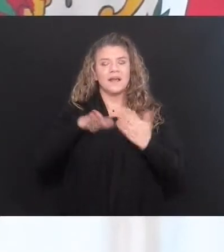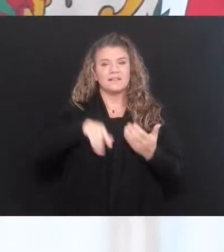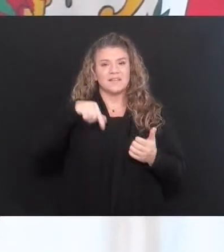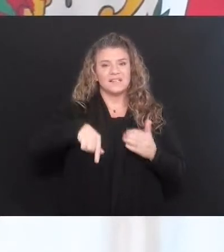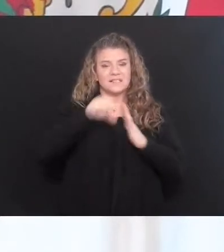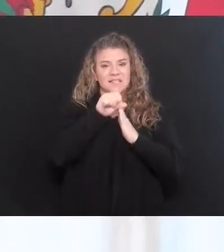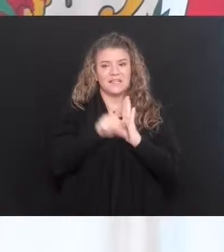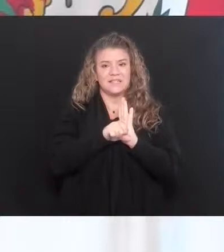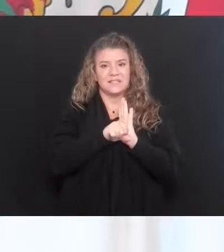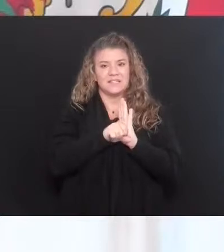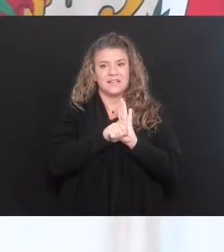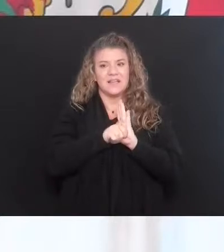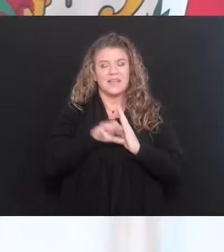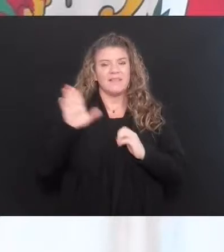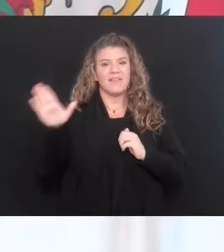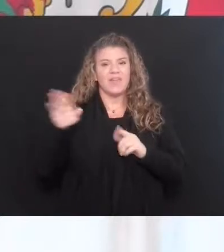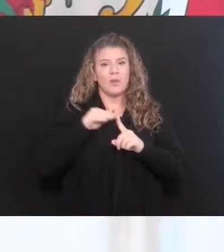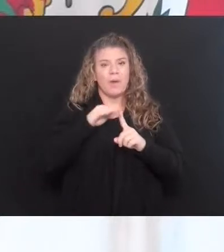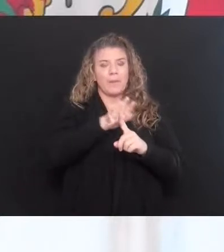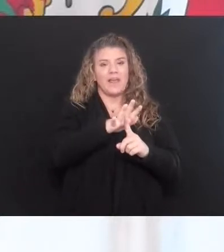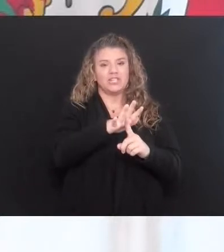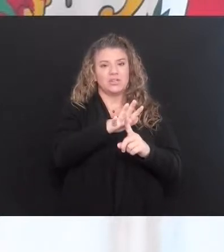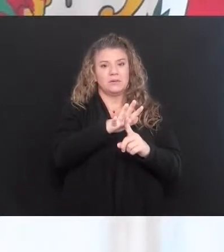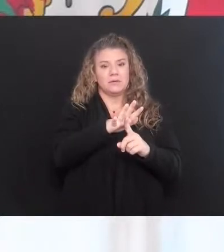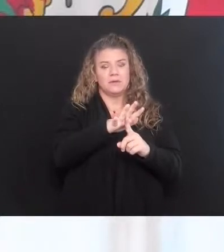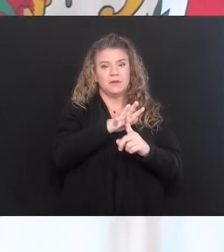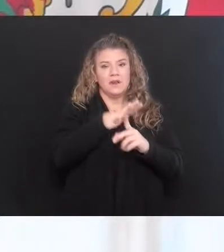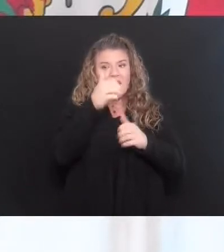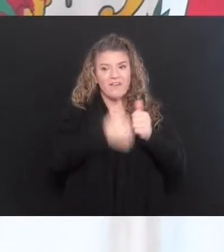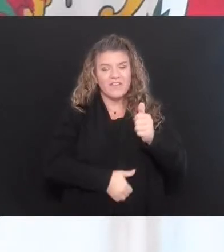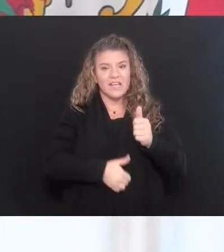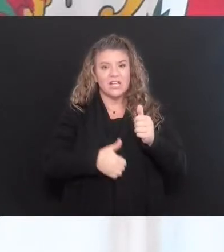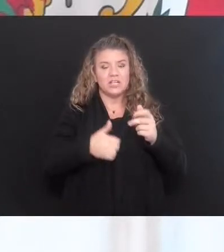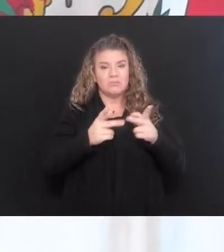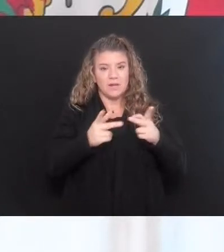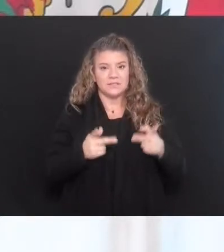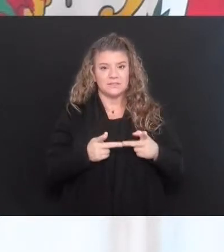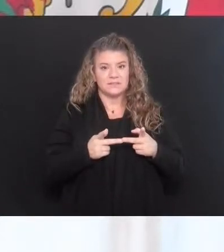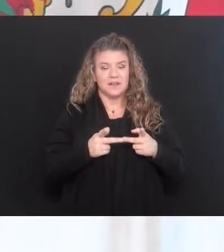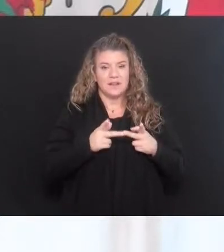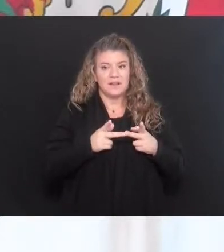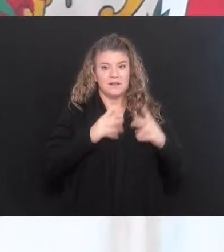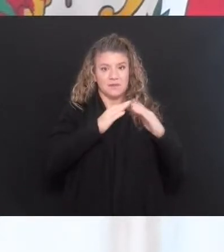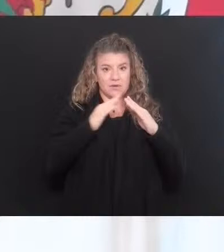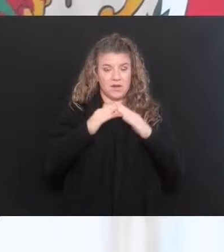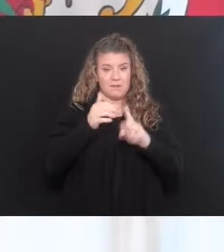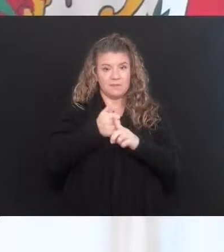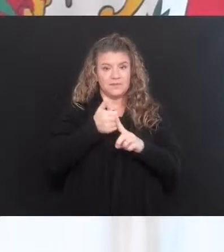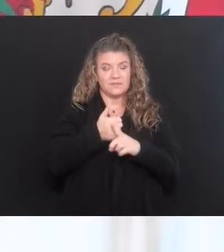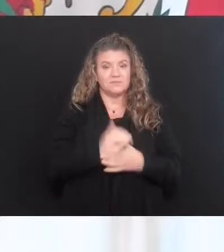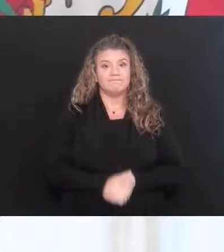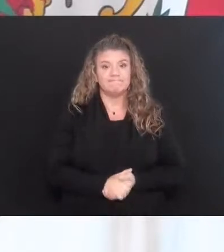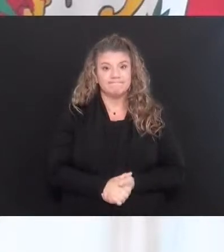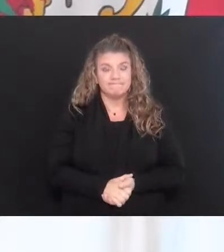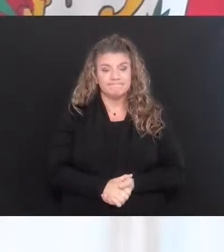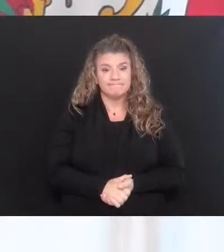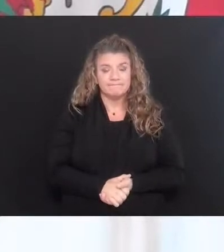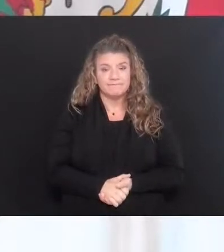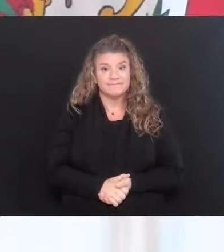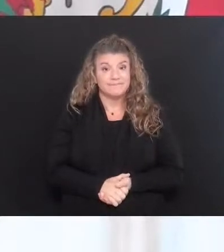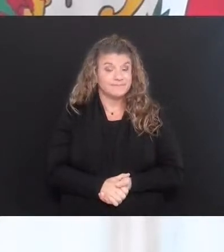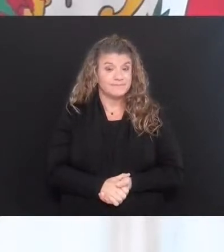state than the population of every single one of these communities by themselves.